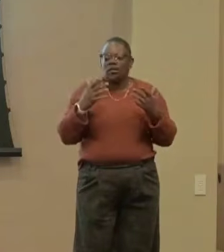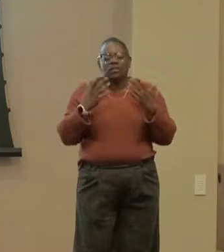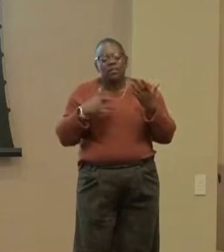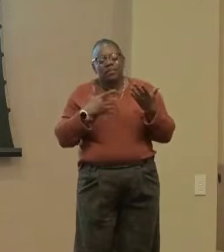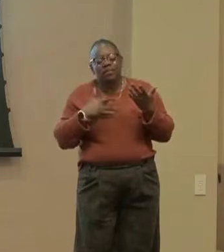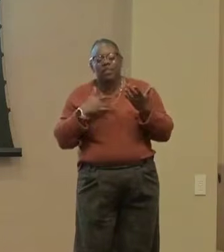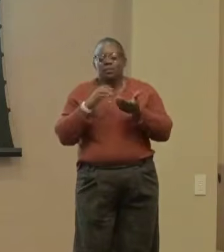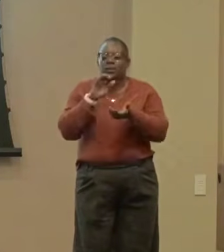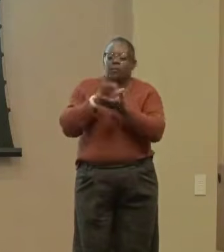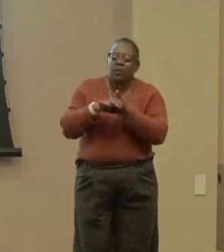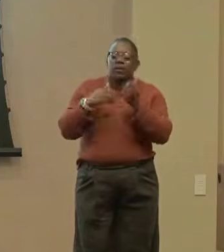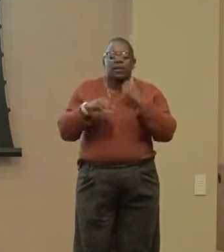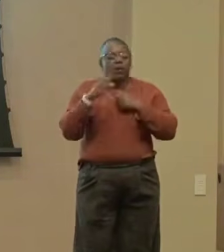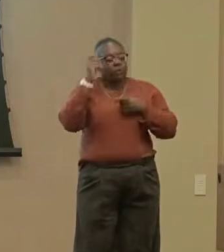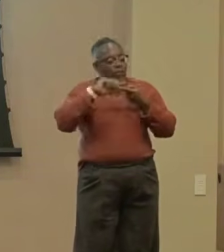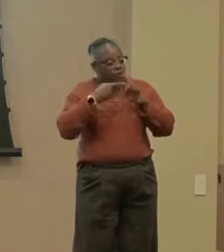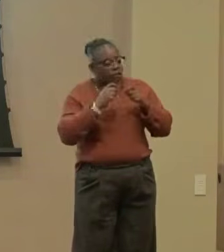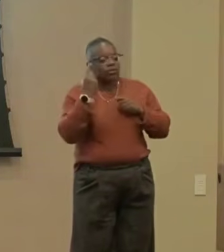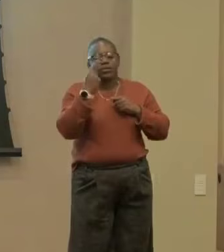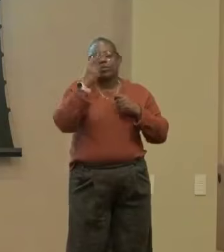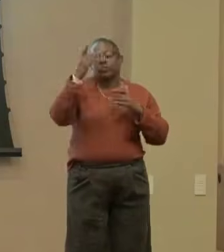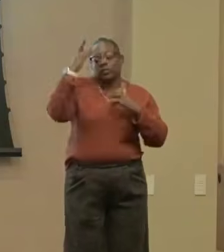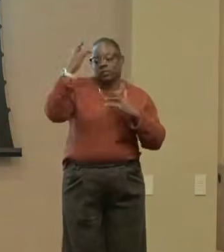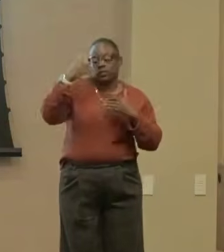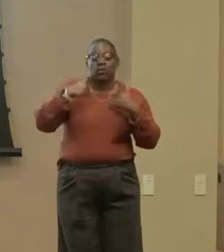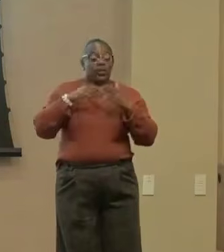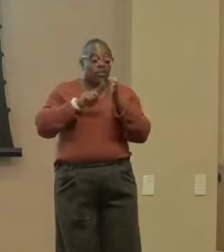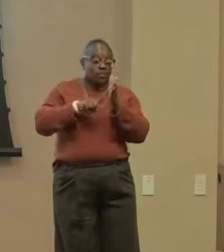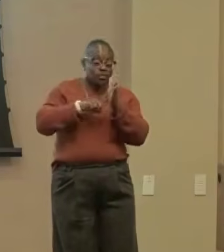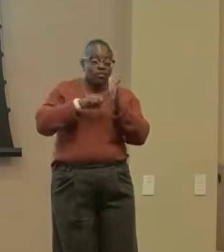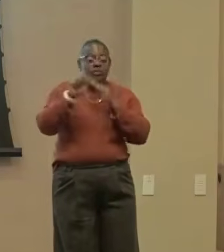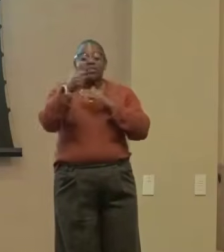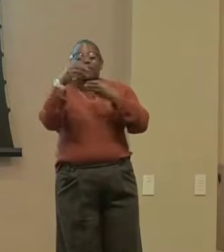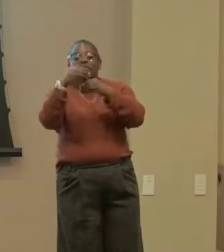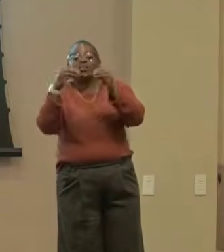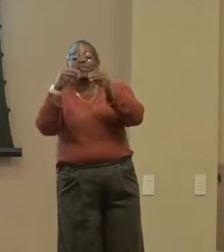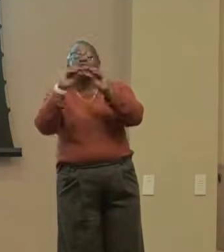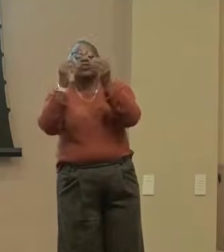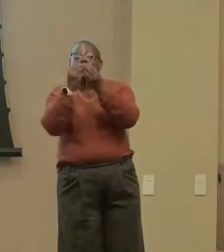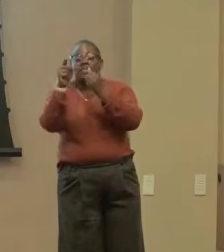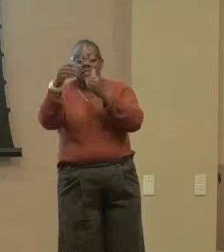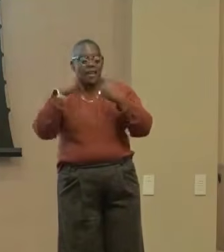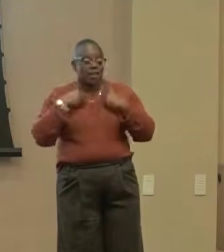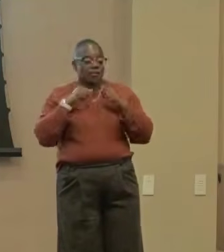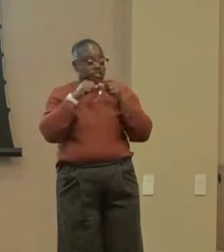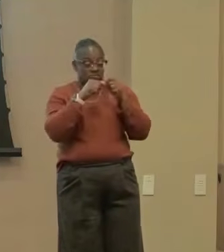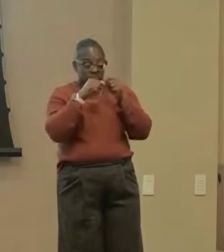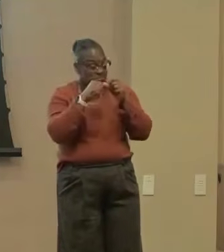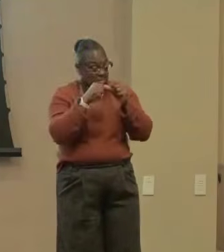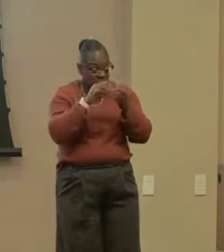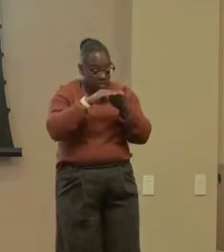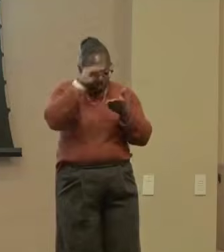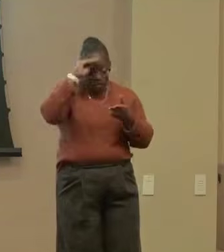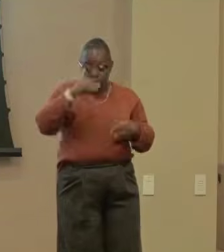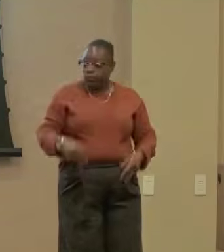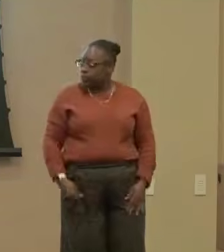So we have resources, other organizations do. So I would say, very much like being here, continue to learn. Can